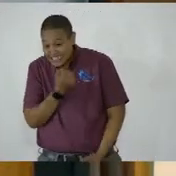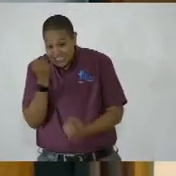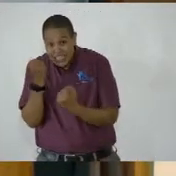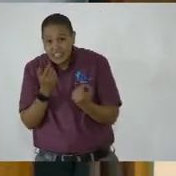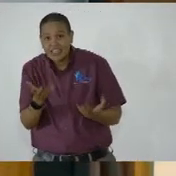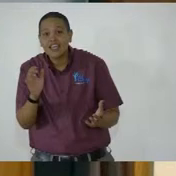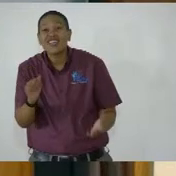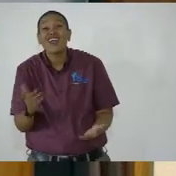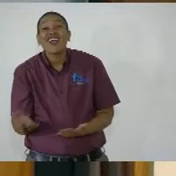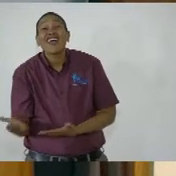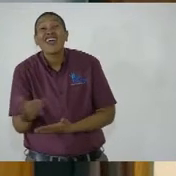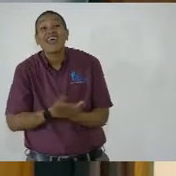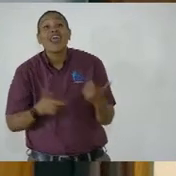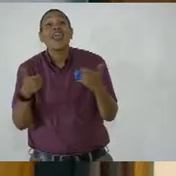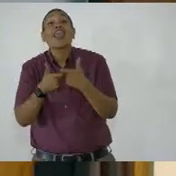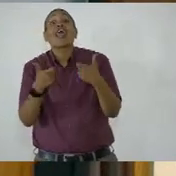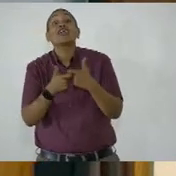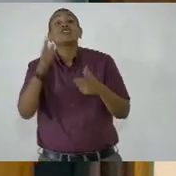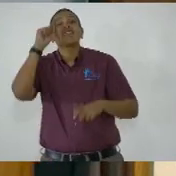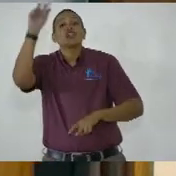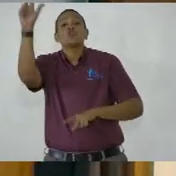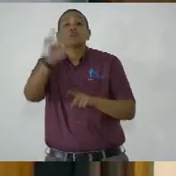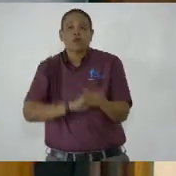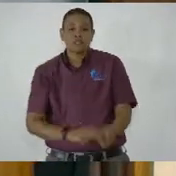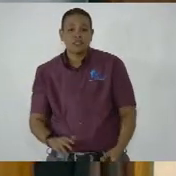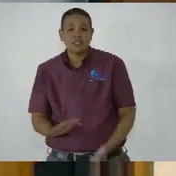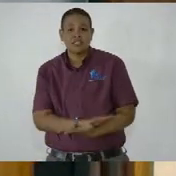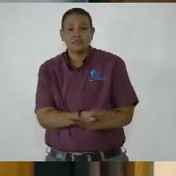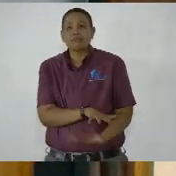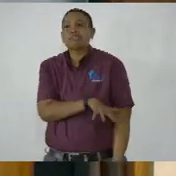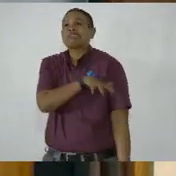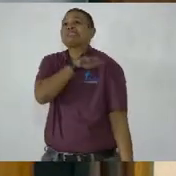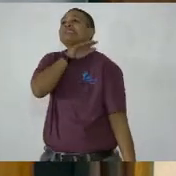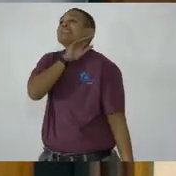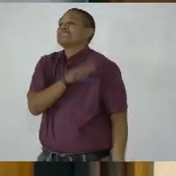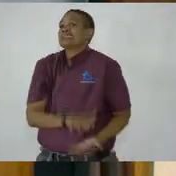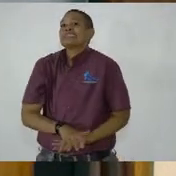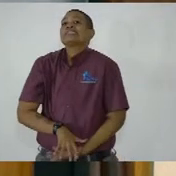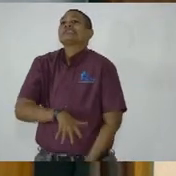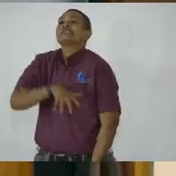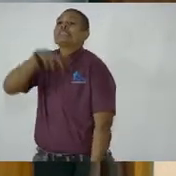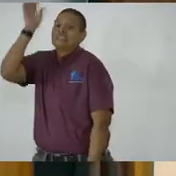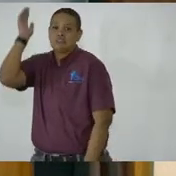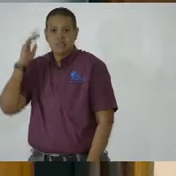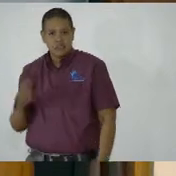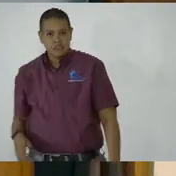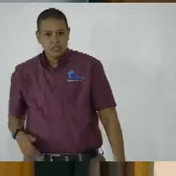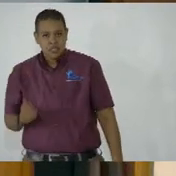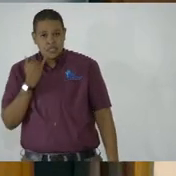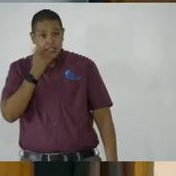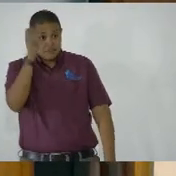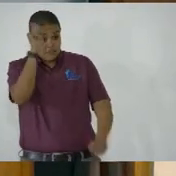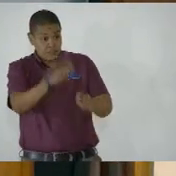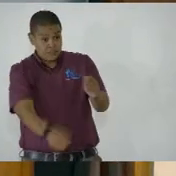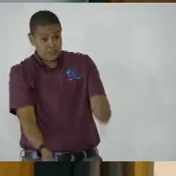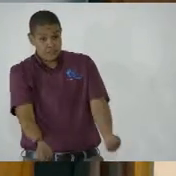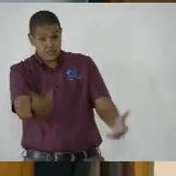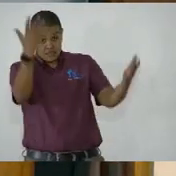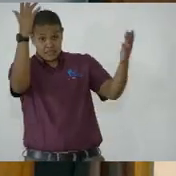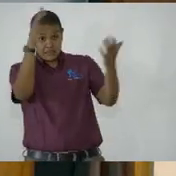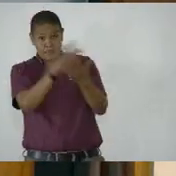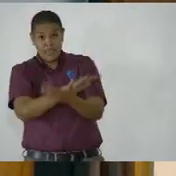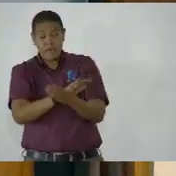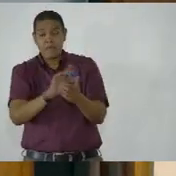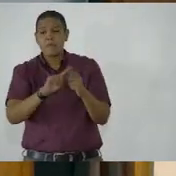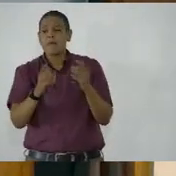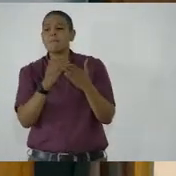they could generate electricity for at least 3 months. At least 3 months, Madam Speaker, if you burn all the paper. But before we do